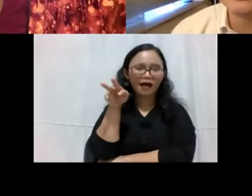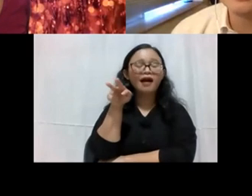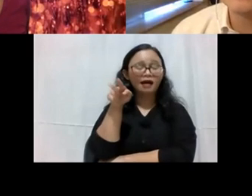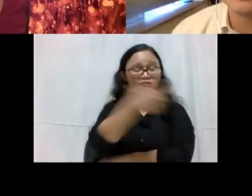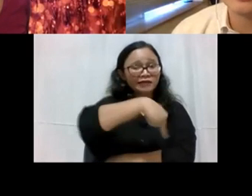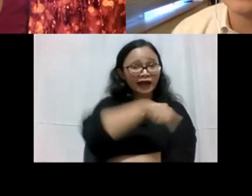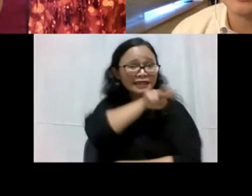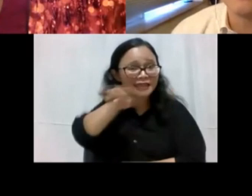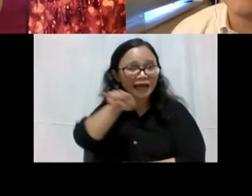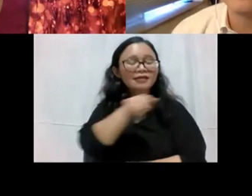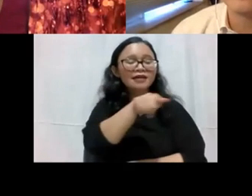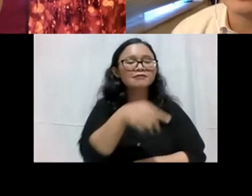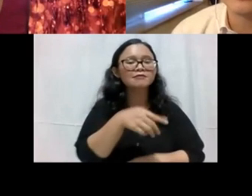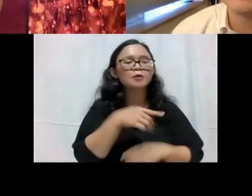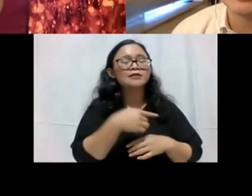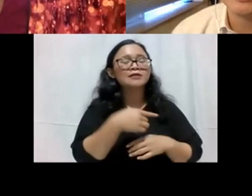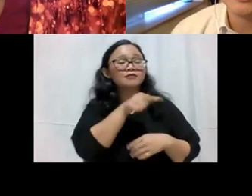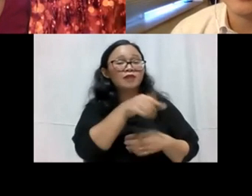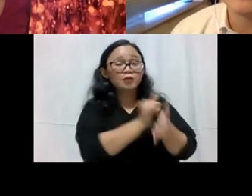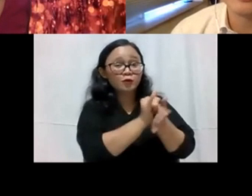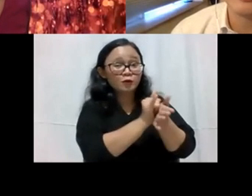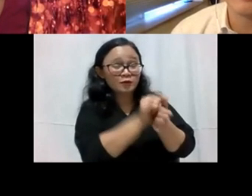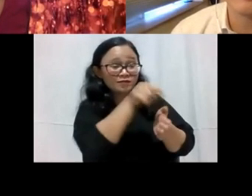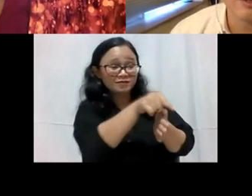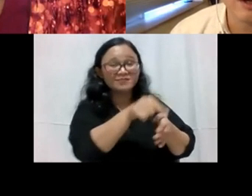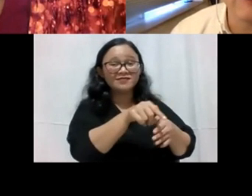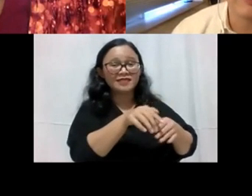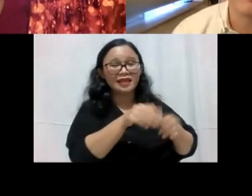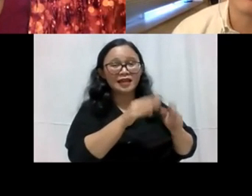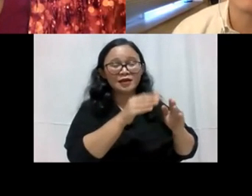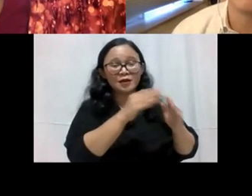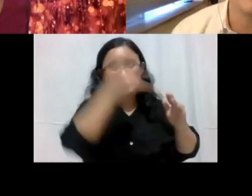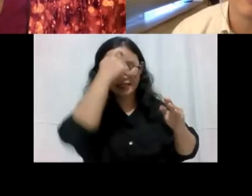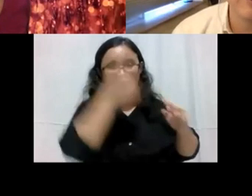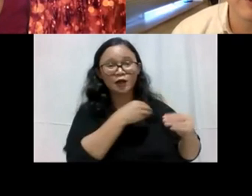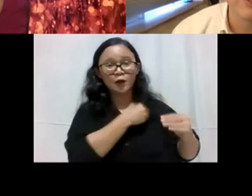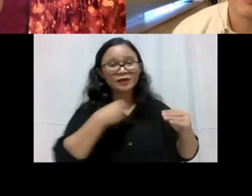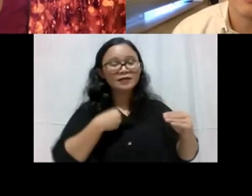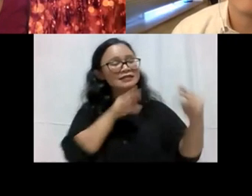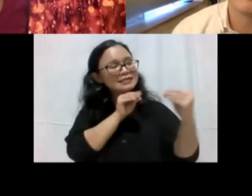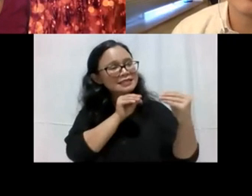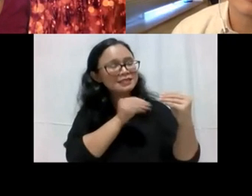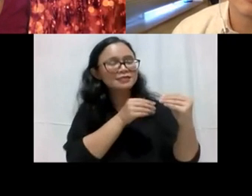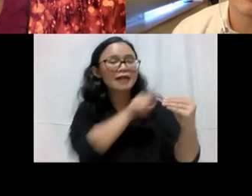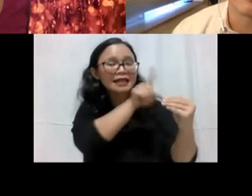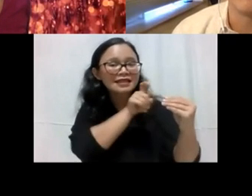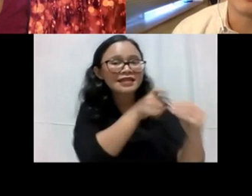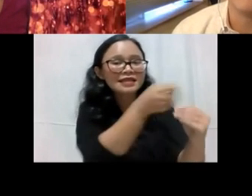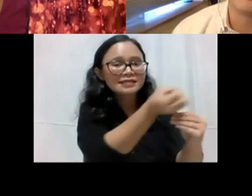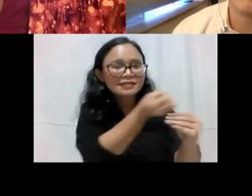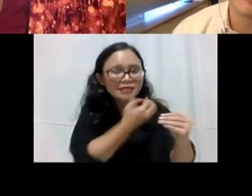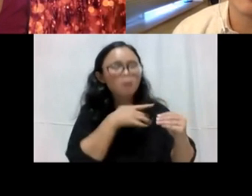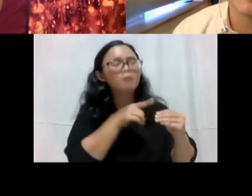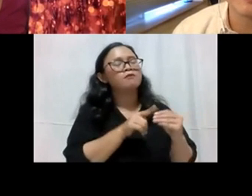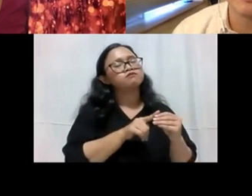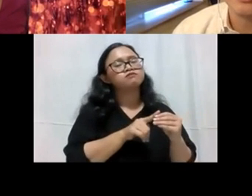we did talk to one doctor afterwards who said it was really cathartic for him, because they've been going through this for close to a year now, right? For